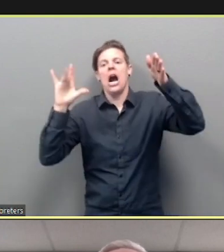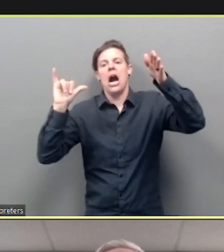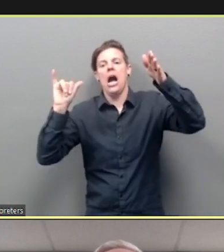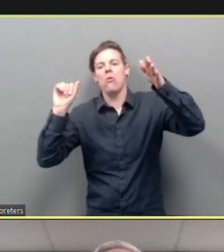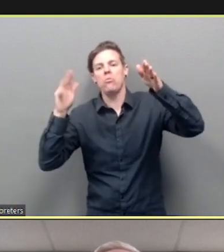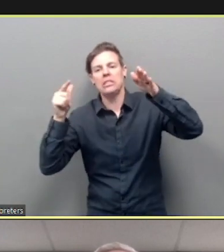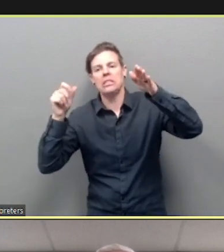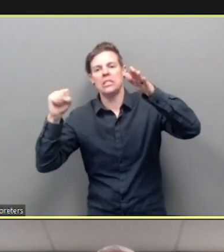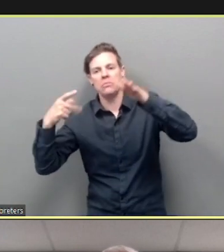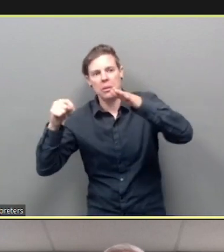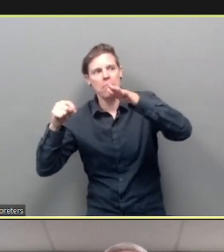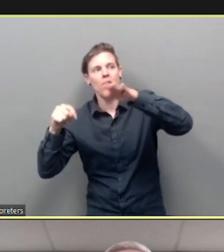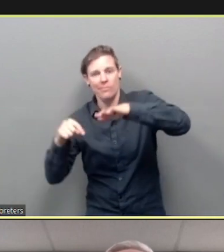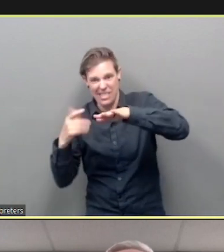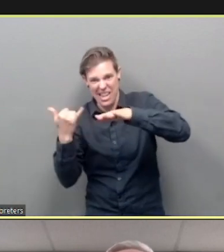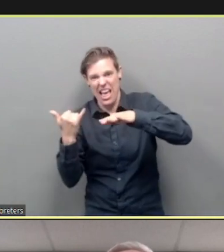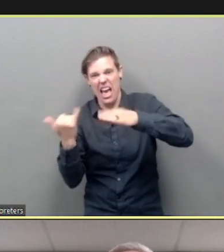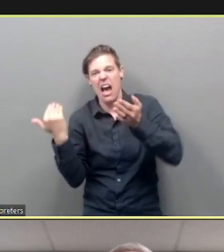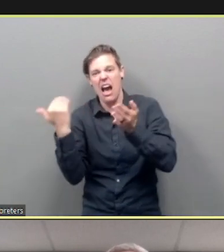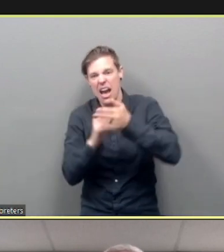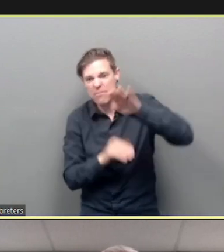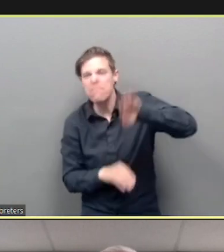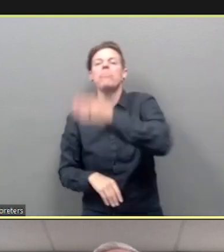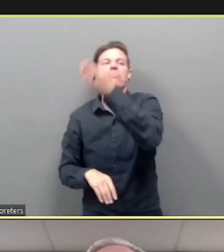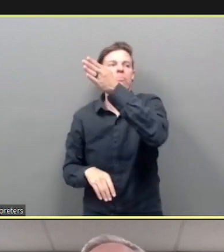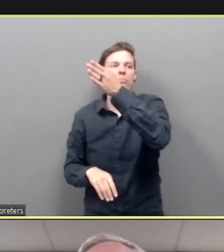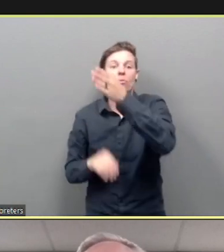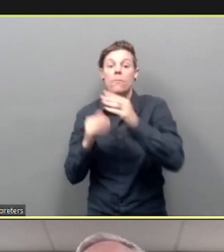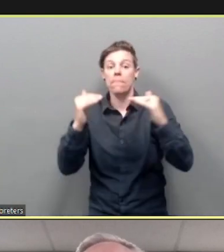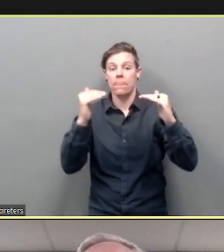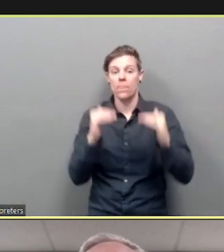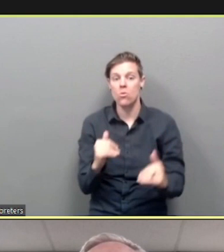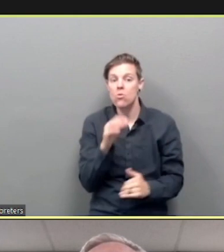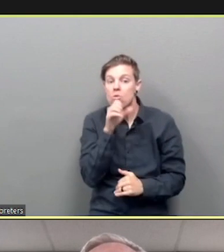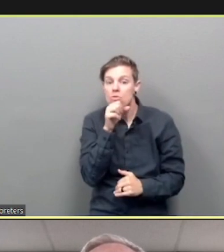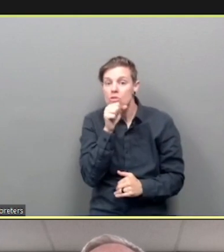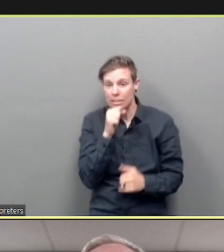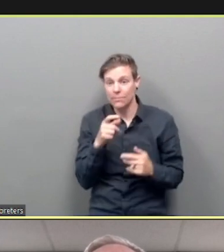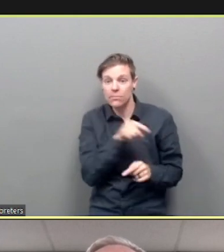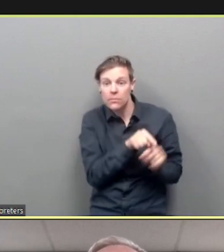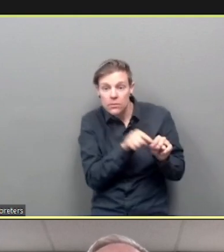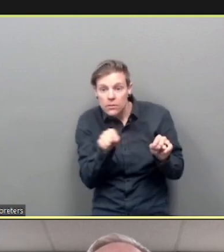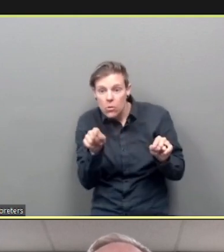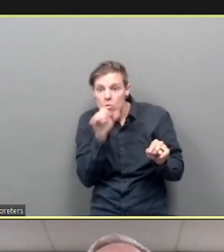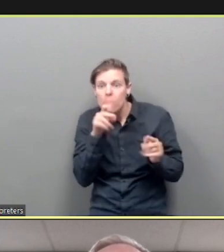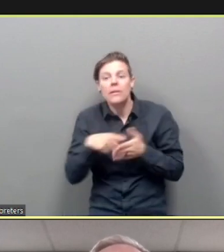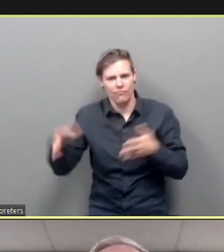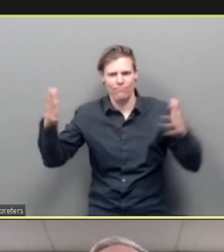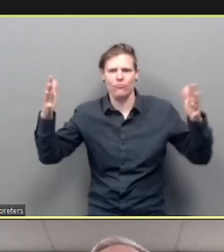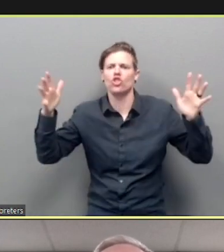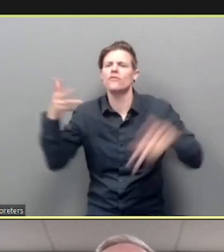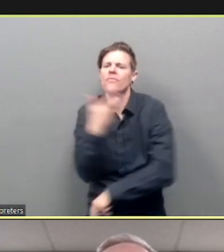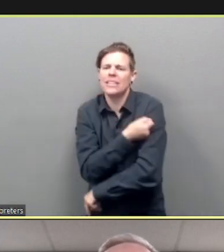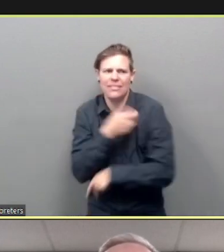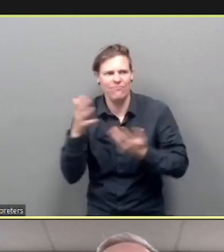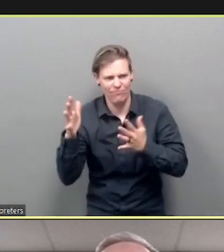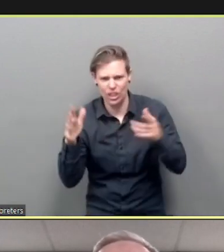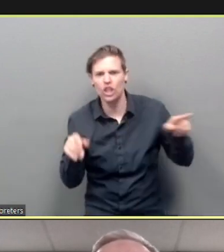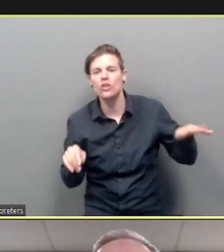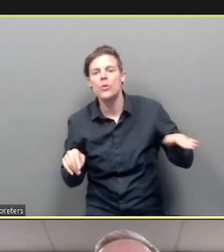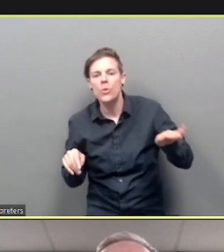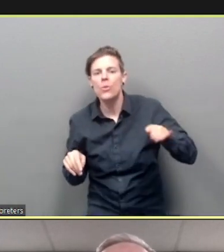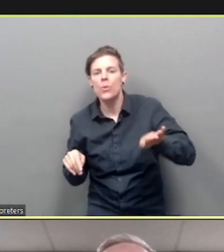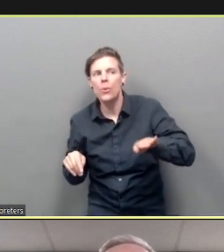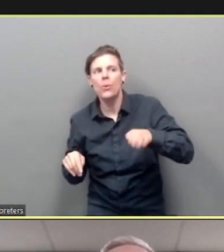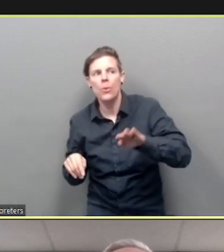uptick going on now. Whereas with the orange line, the vaccinated people, just a slow, steady, no sudden moves, no